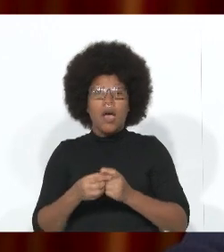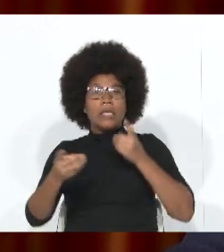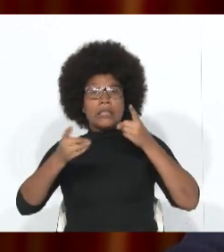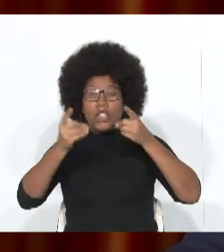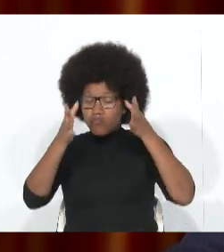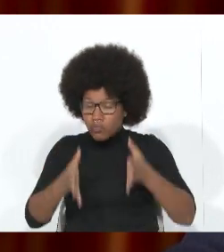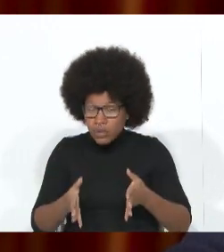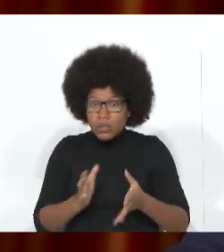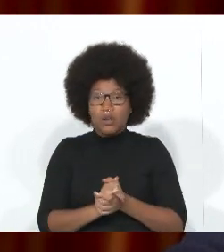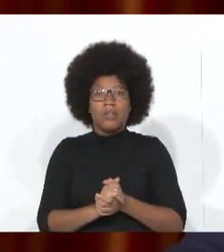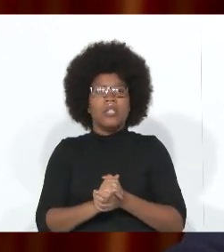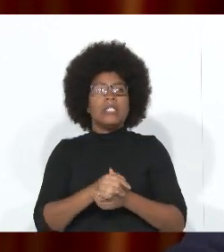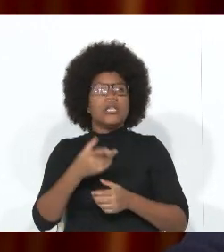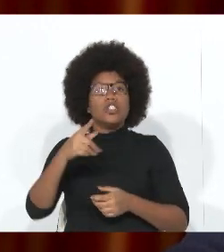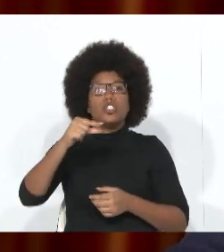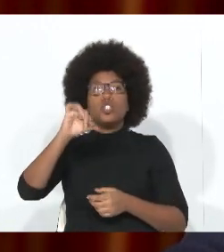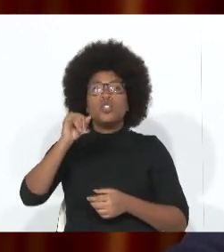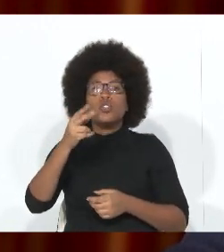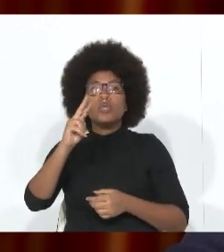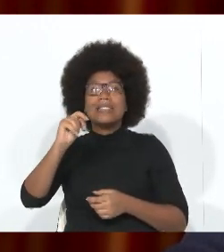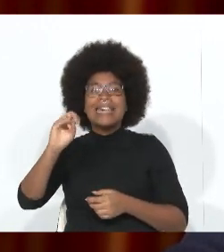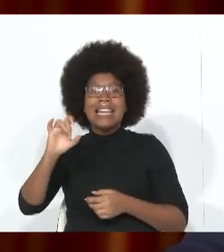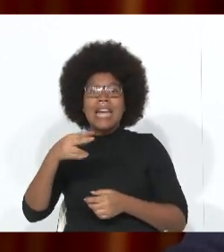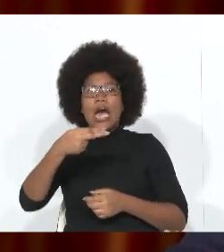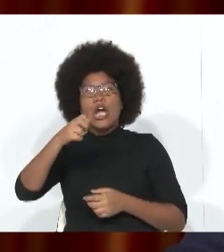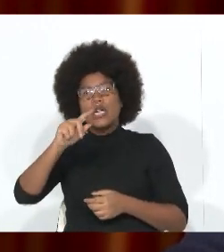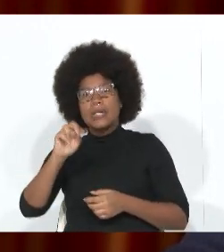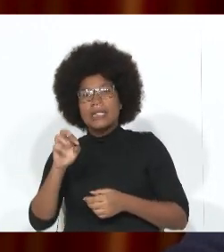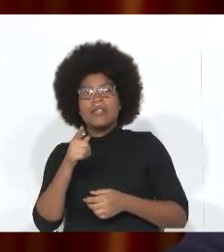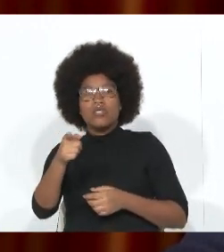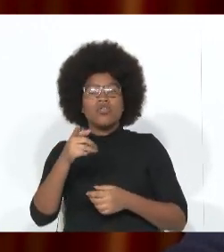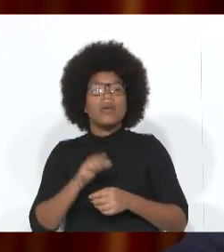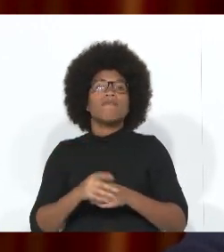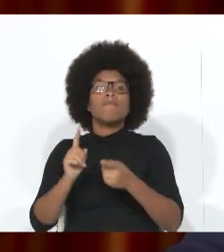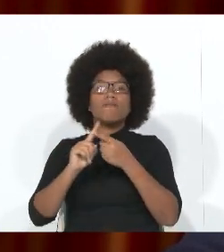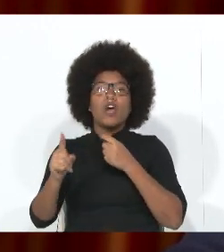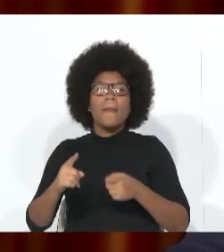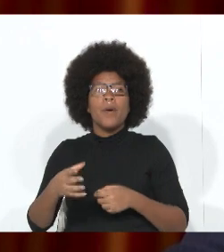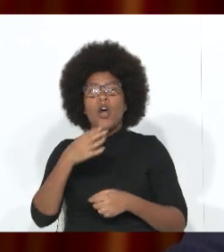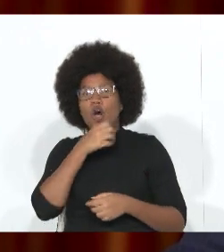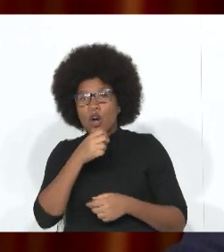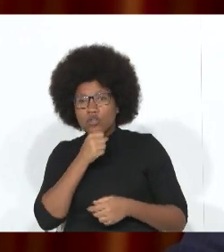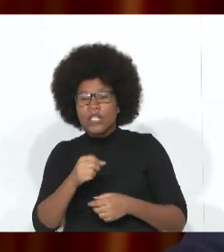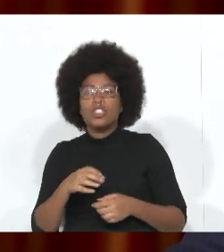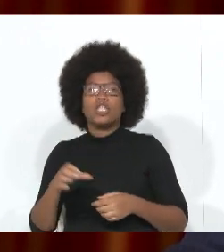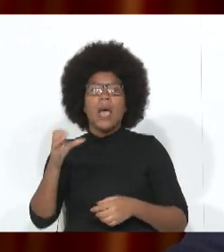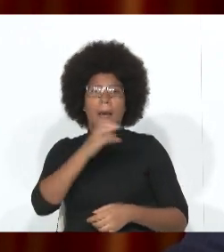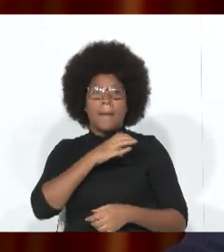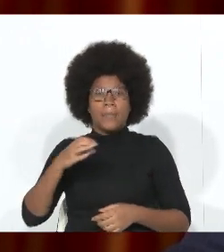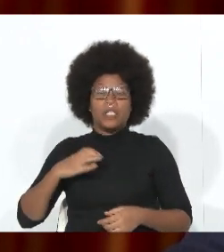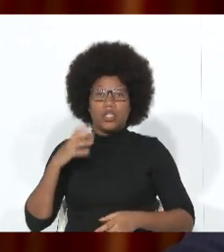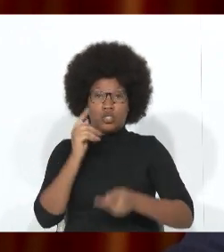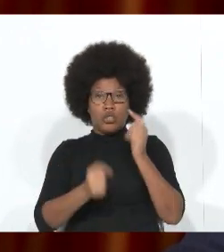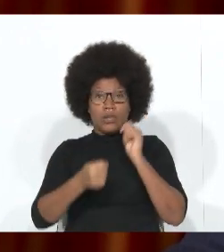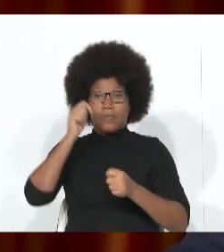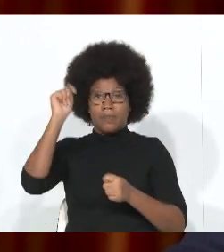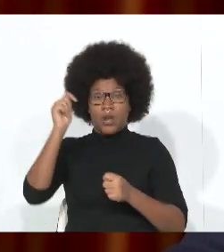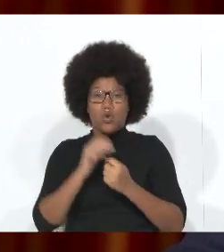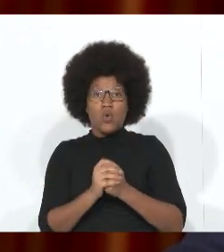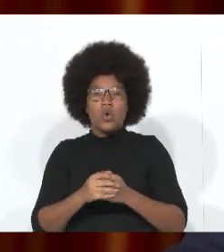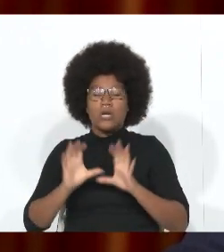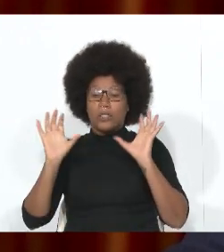Director; Ms. Julie Harris, Member of the Orange Economy Committee, Trinidad and Tobago Chamber of